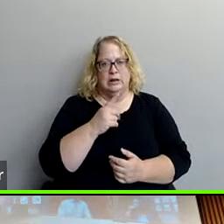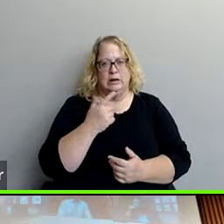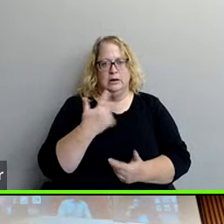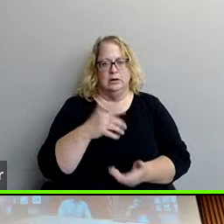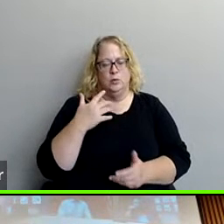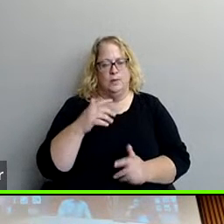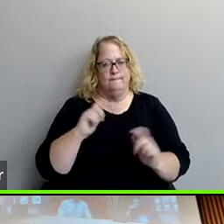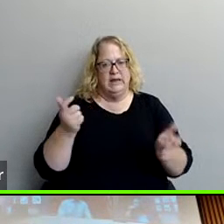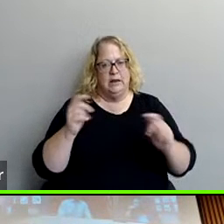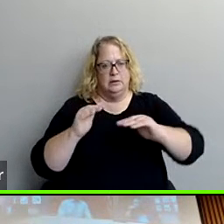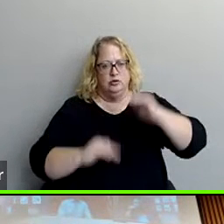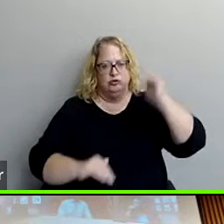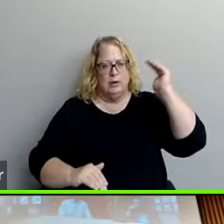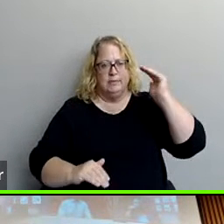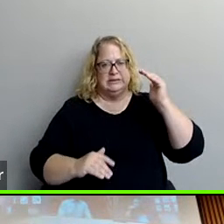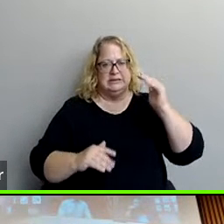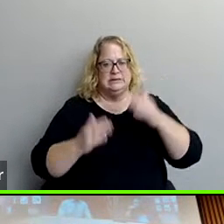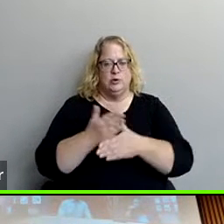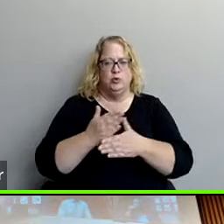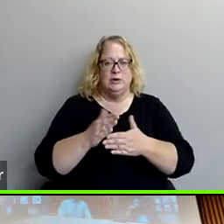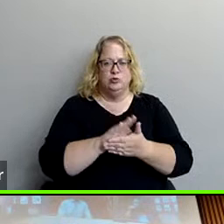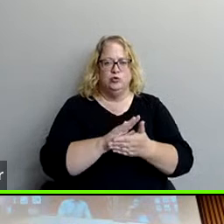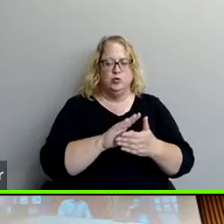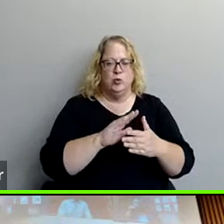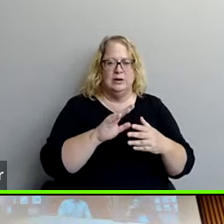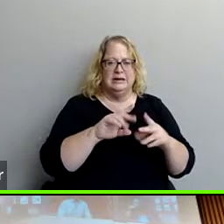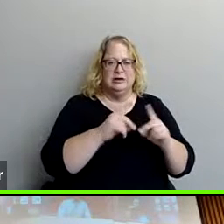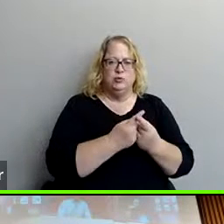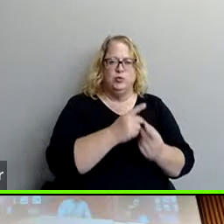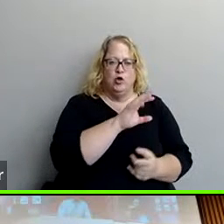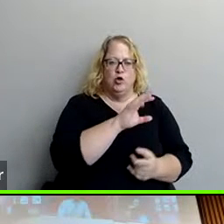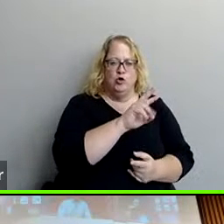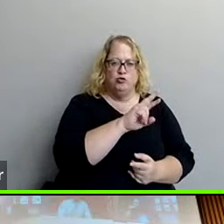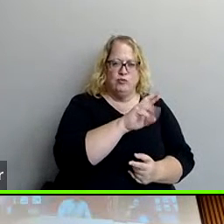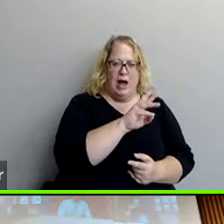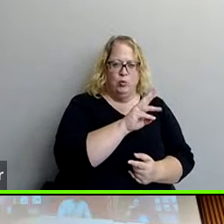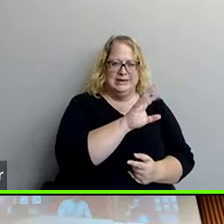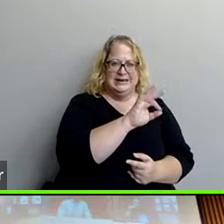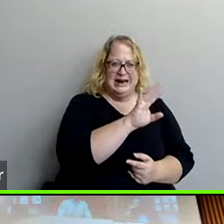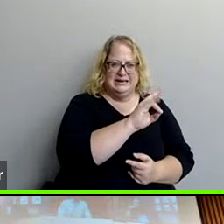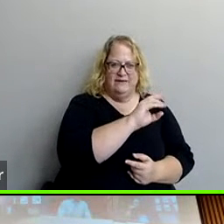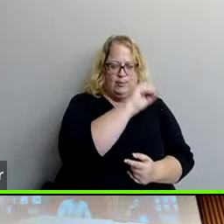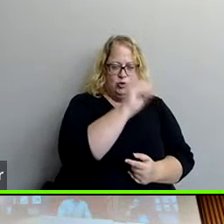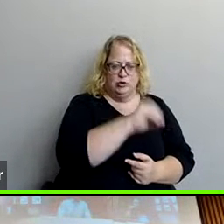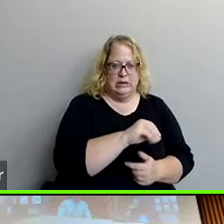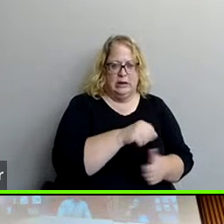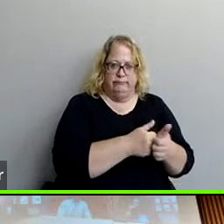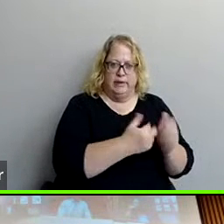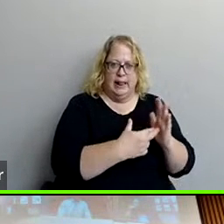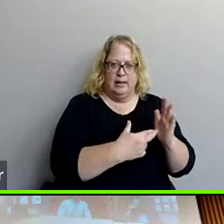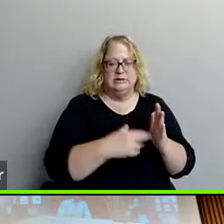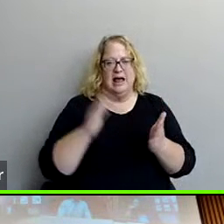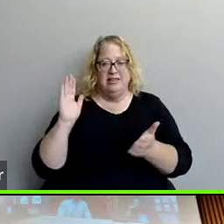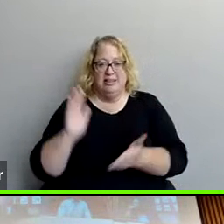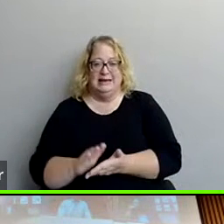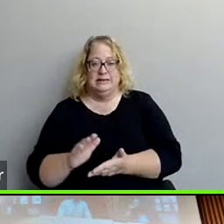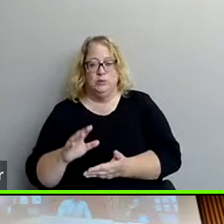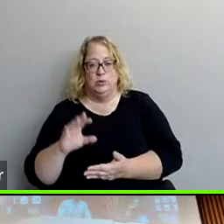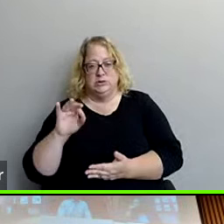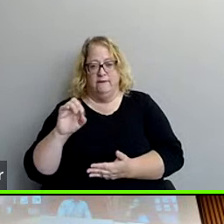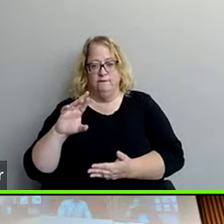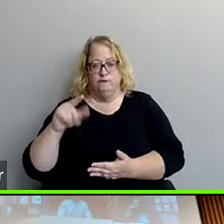impressive discrepancies between school districts that come out were 97% compliance. And then the least compliant school districts was for